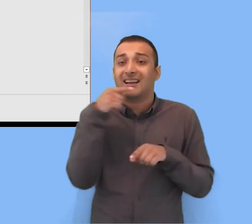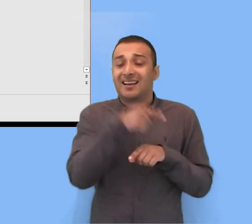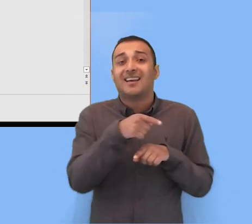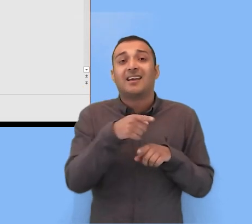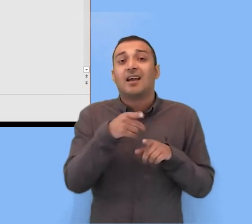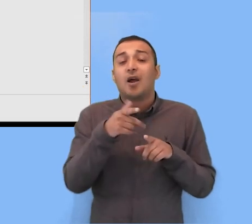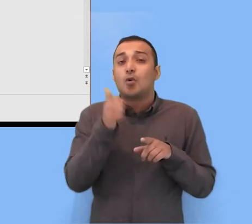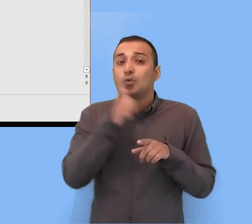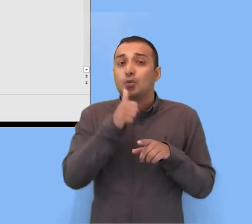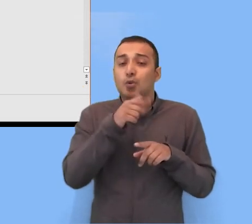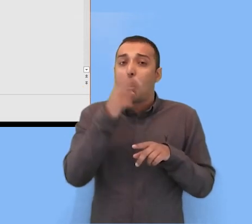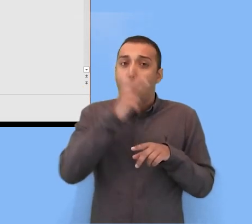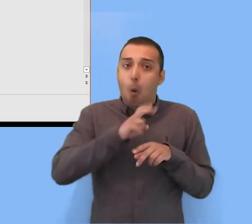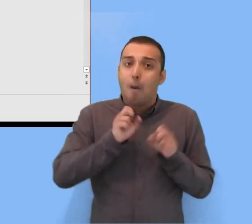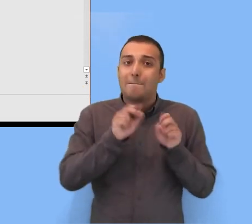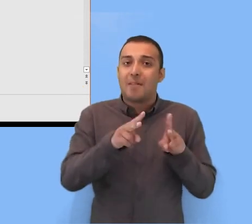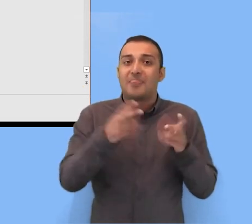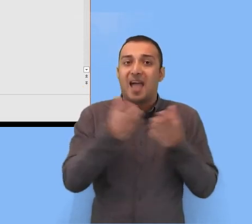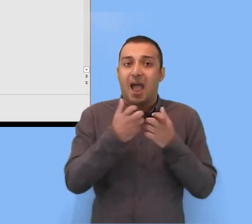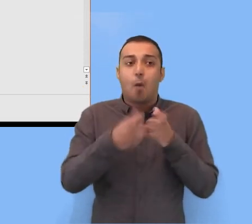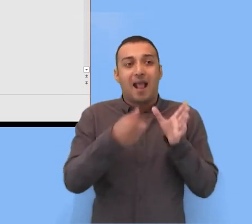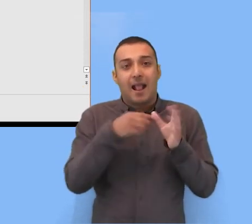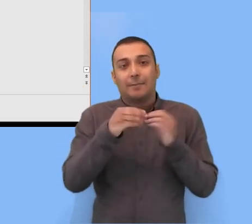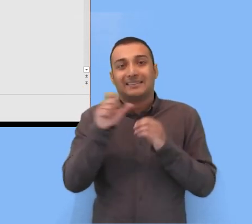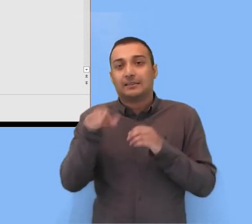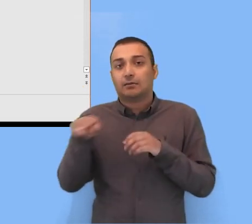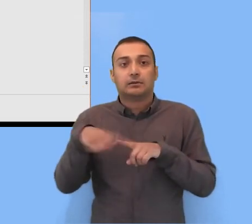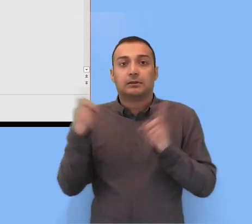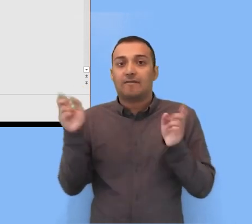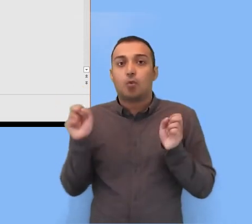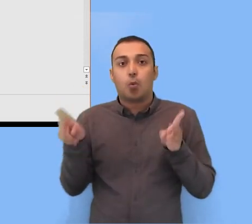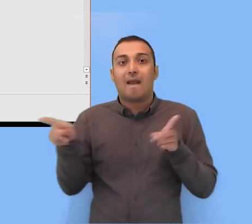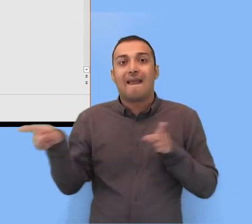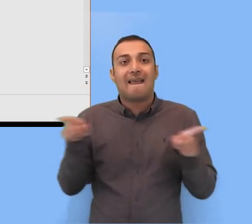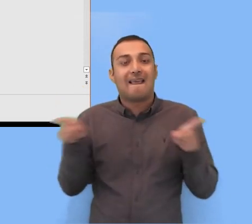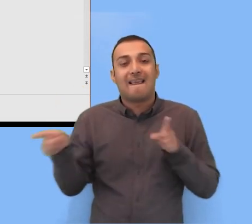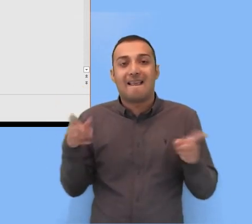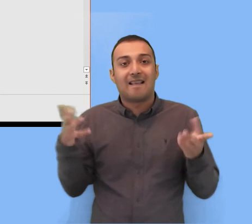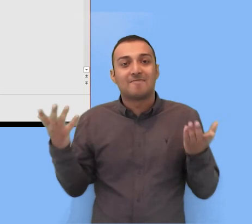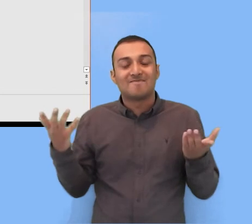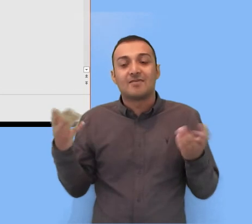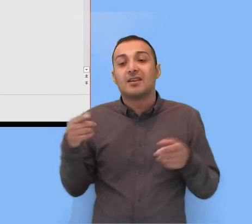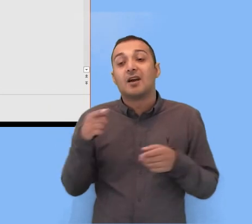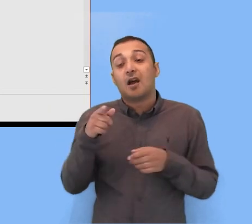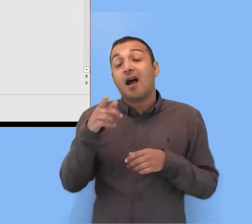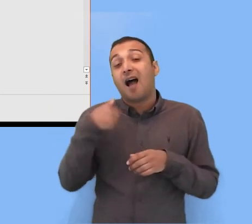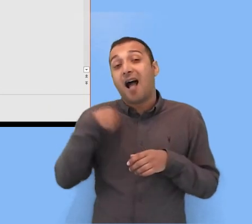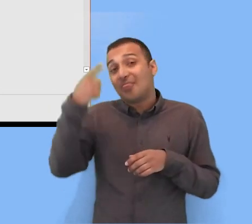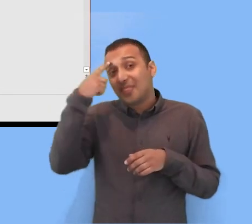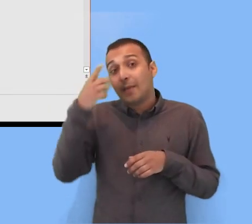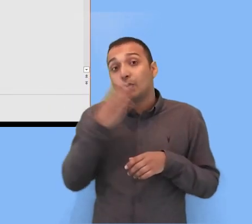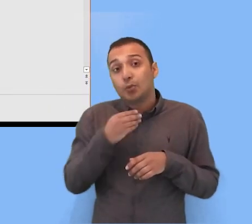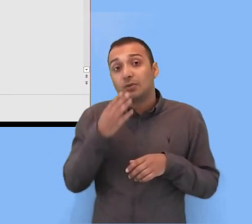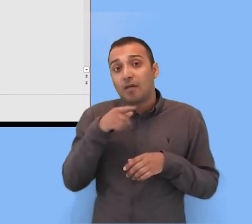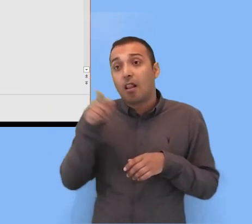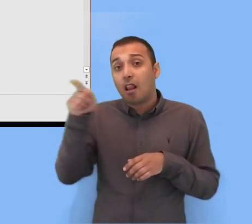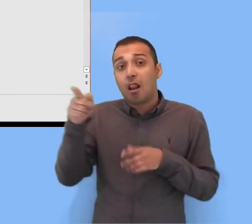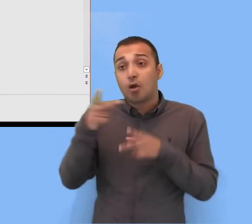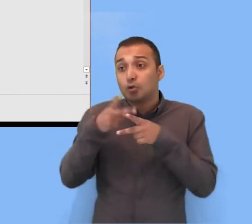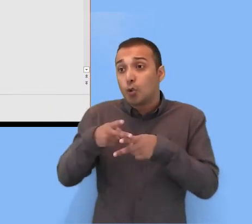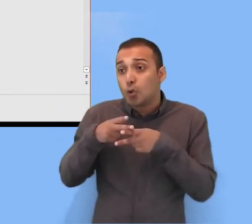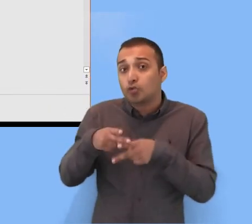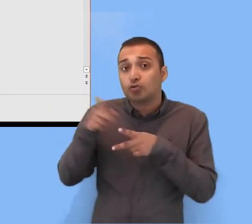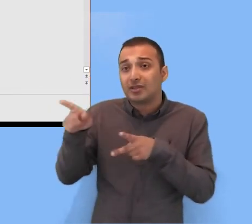he learned. It would be helpful if the schools and nurseries did little parent sessions on their methods and just show